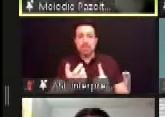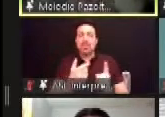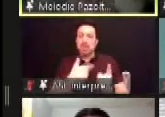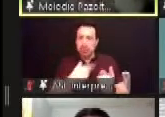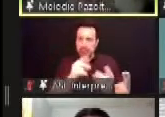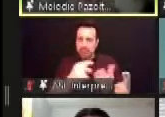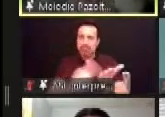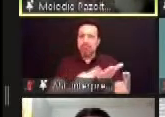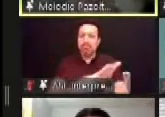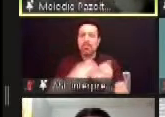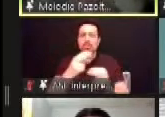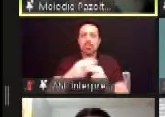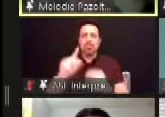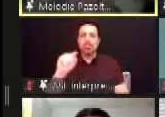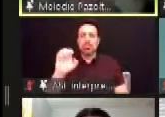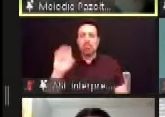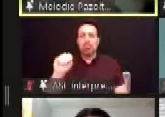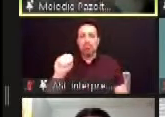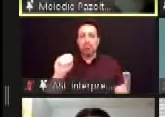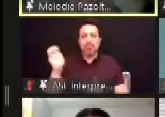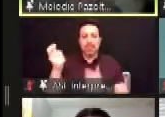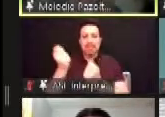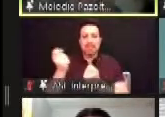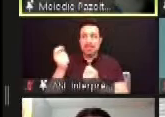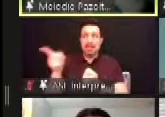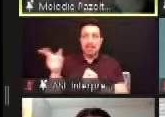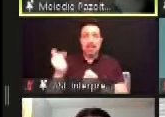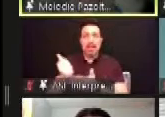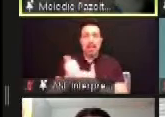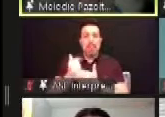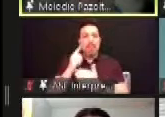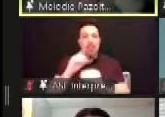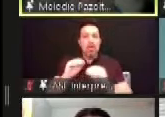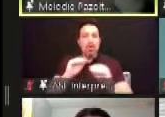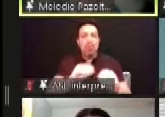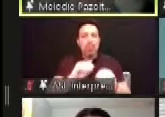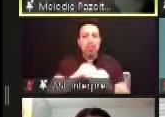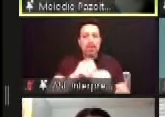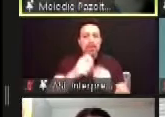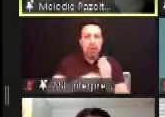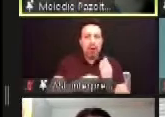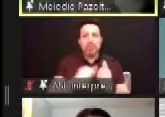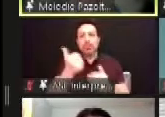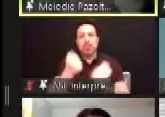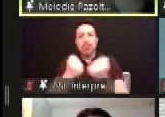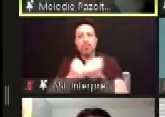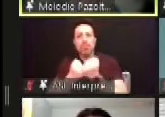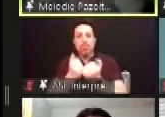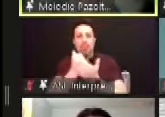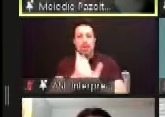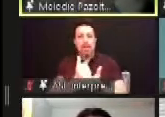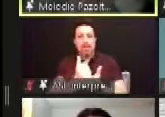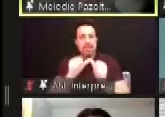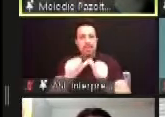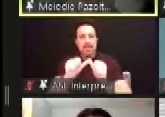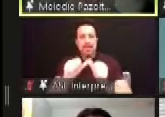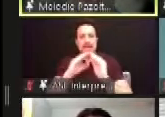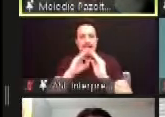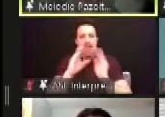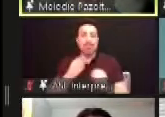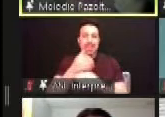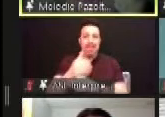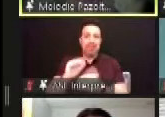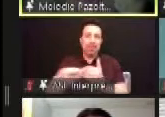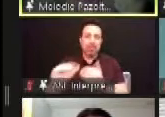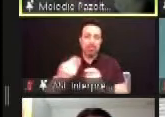talked about a short-term subsidy to help her with move-in costs and other supports to find, obtain, and maintain housing after being discharged from